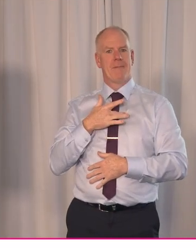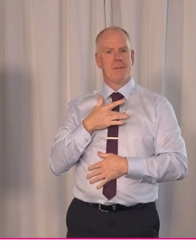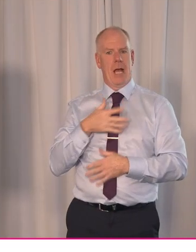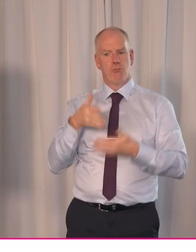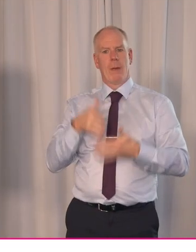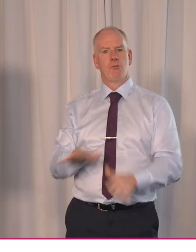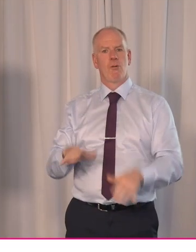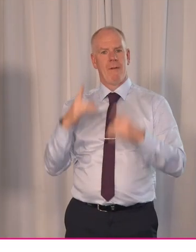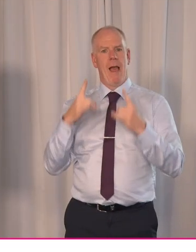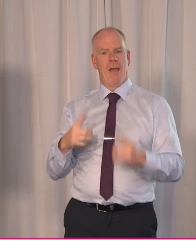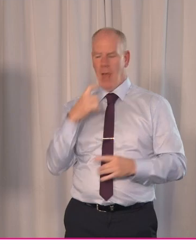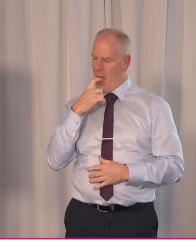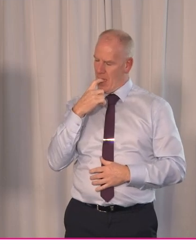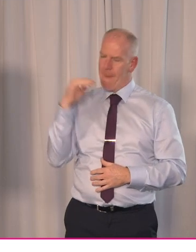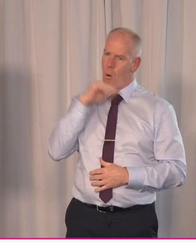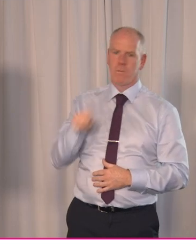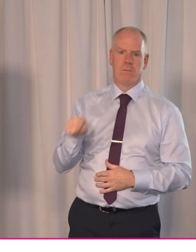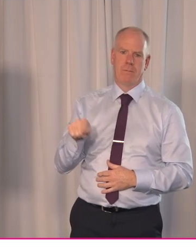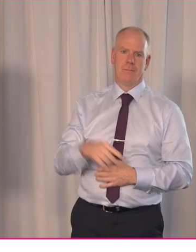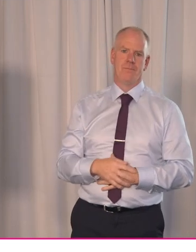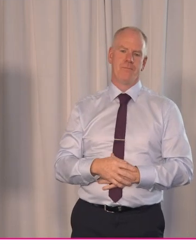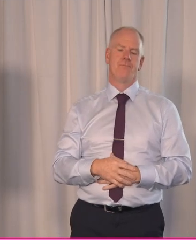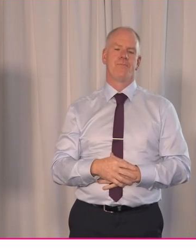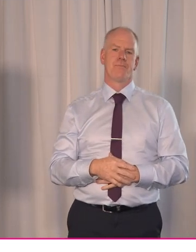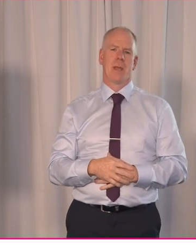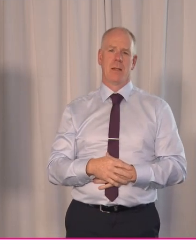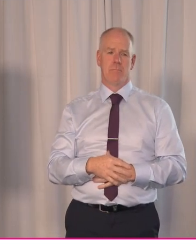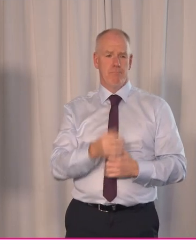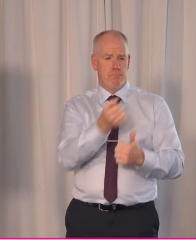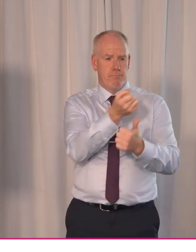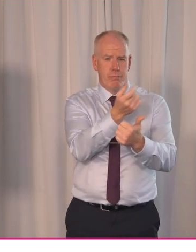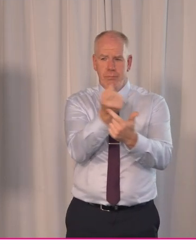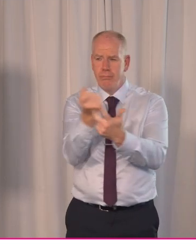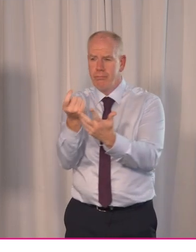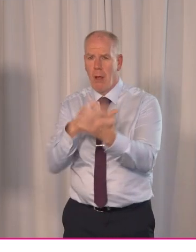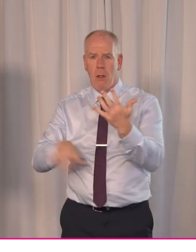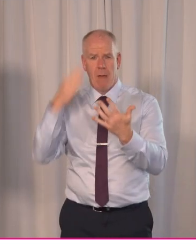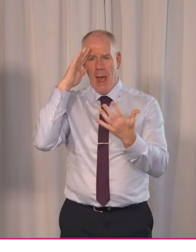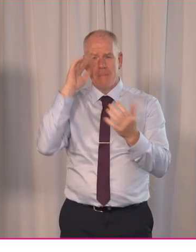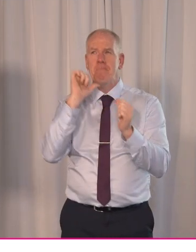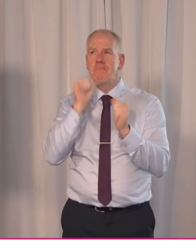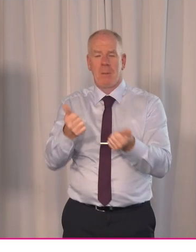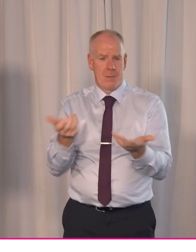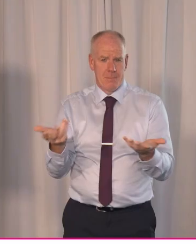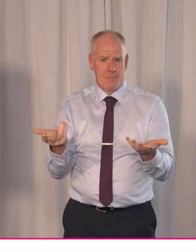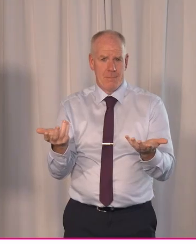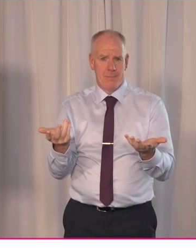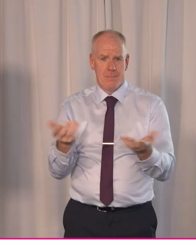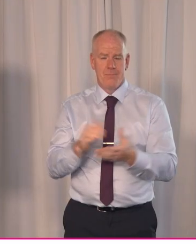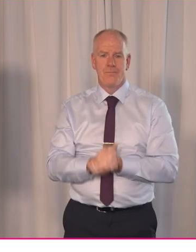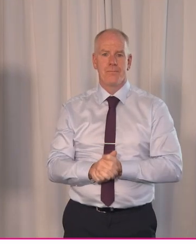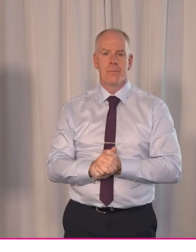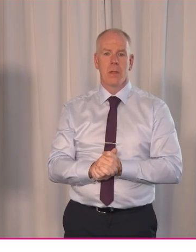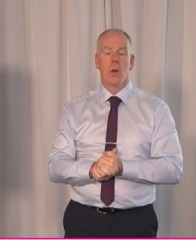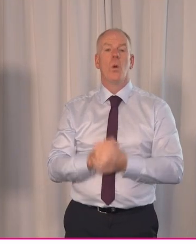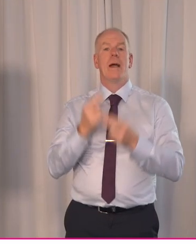health. It's really important. And there's very few places like this in Ireland at the moment. And clearly, we